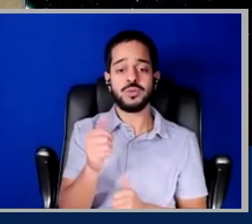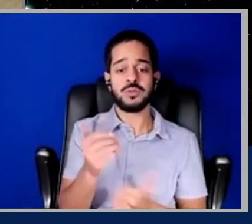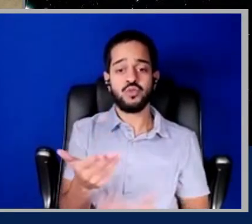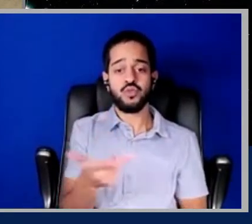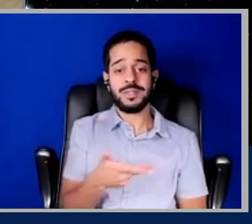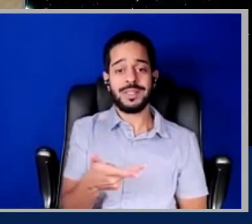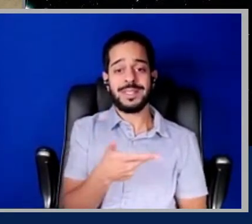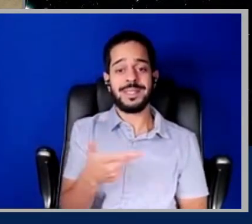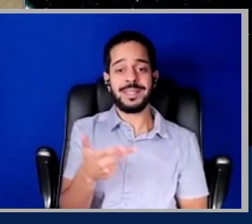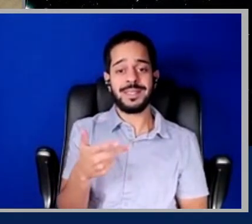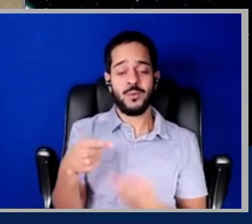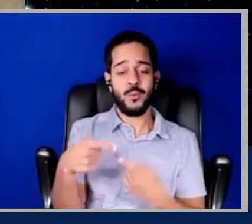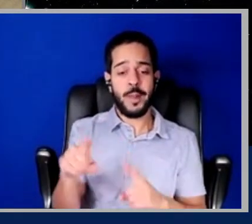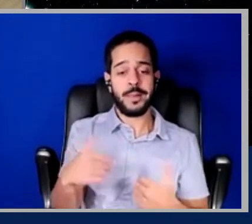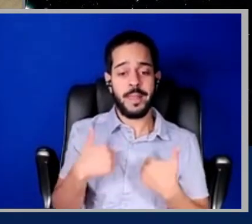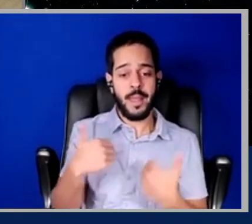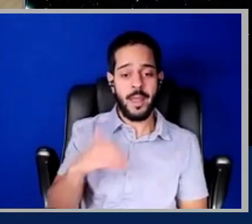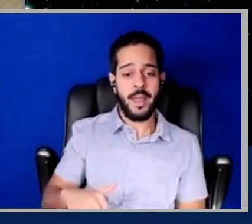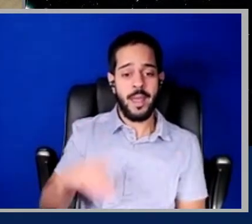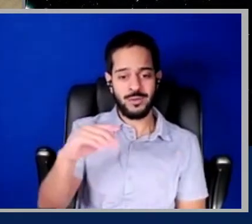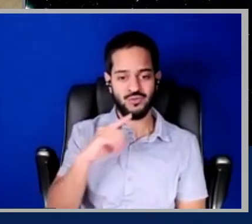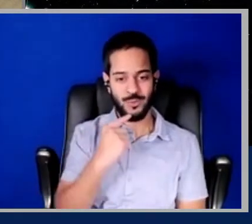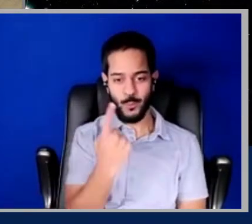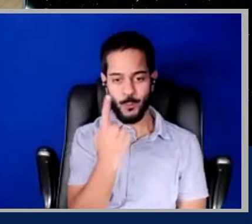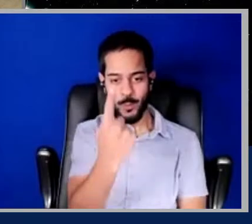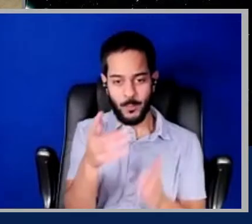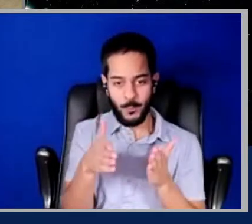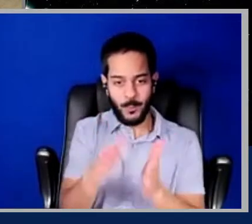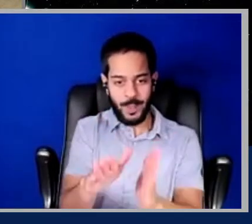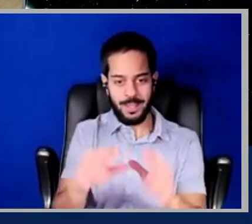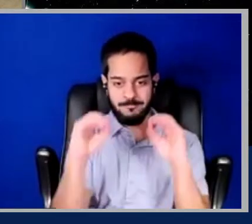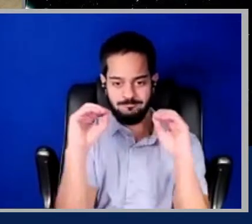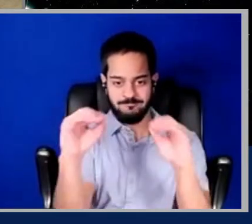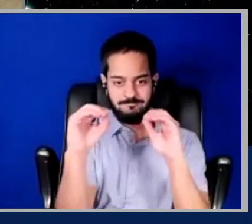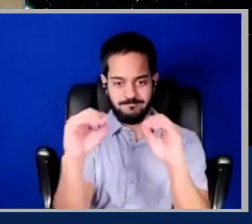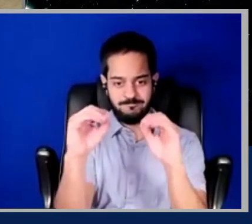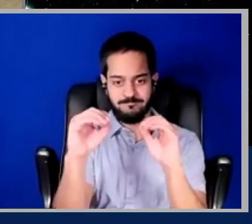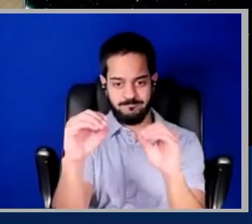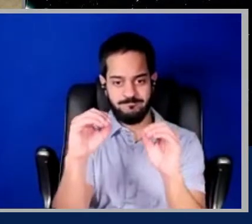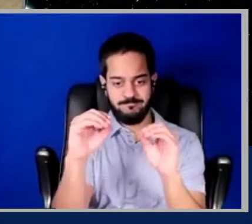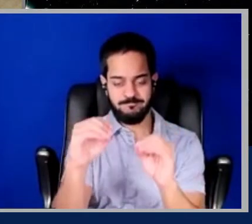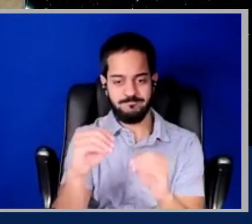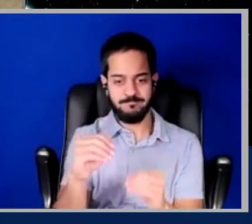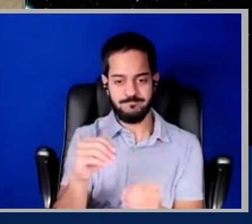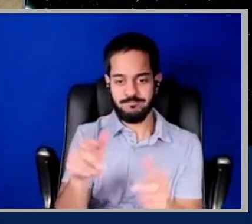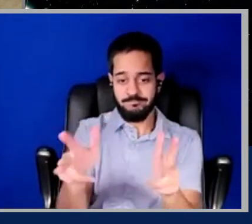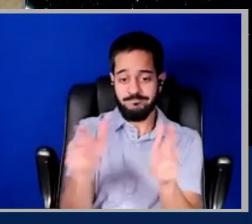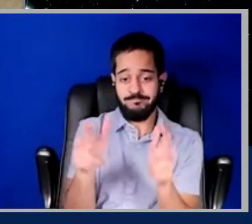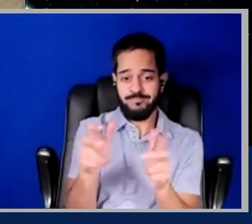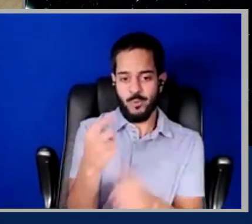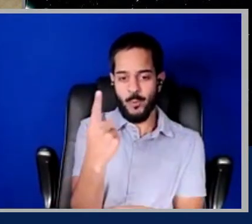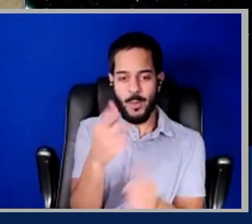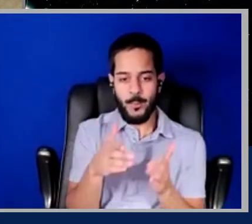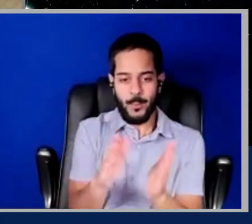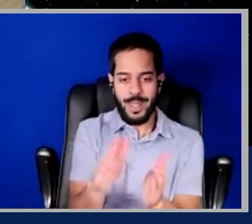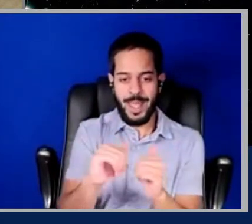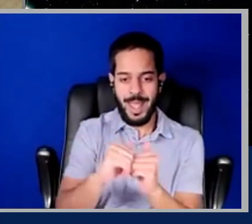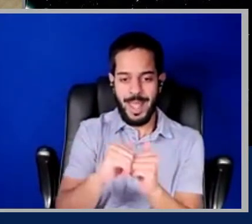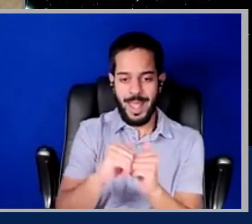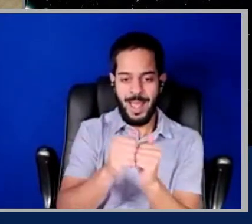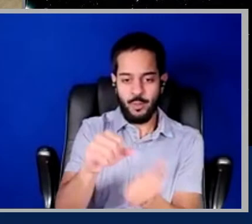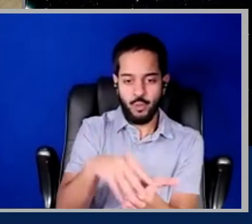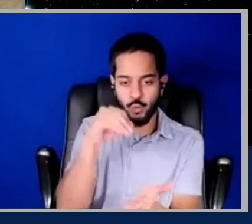grew up, it really is like one way of teaching the material. And like, this is how you learn it and you memorize it and that kind of a thing,